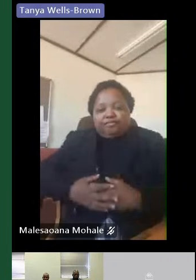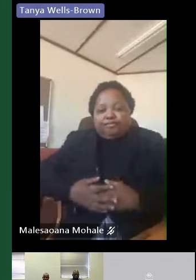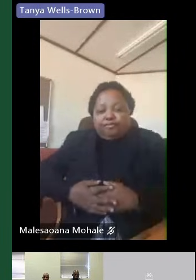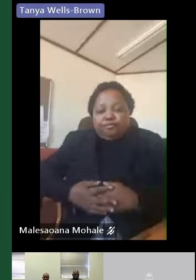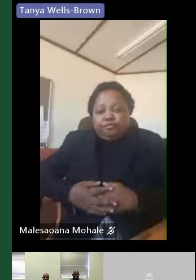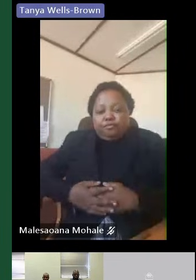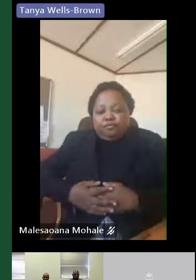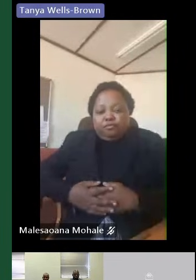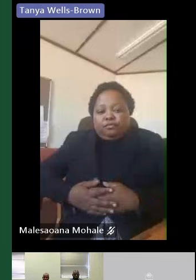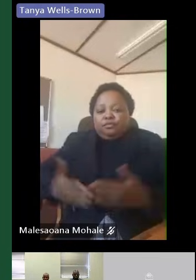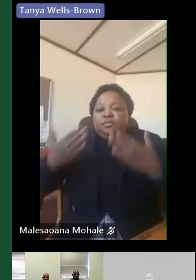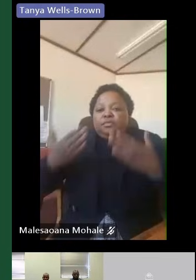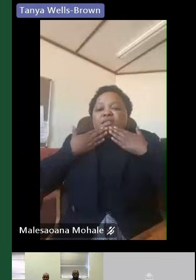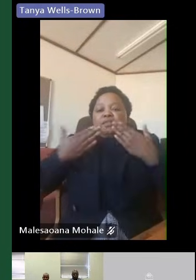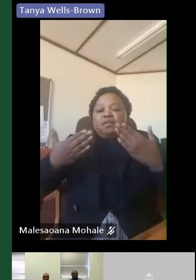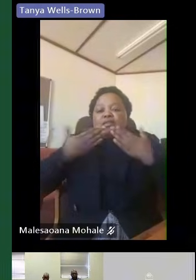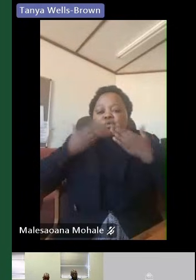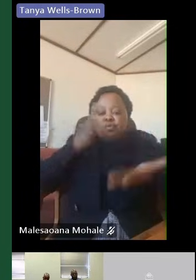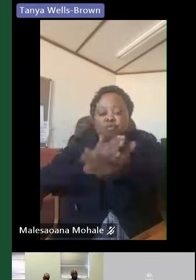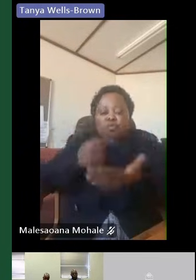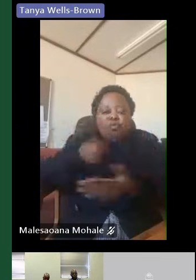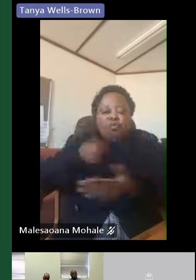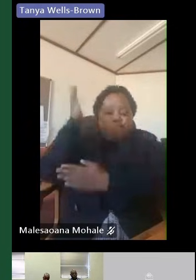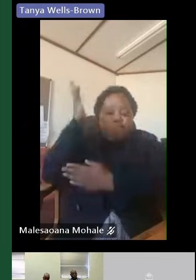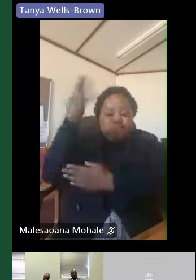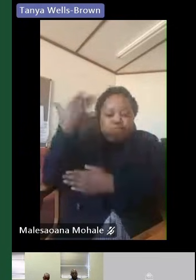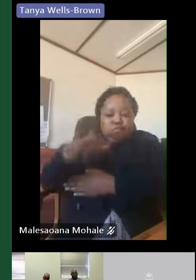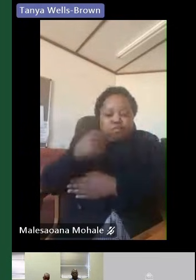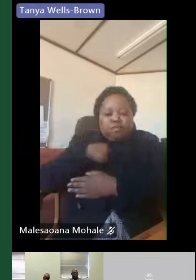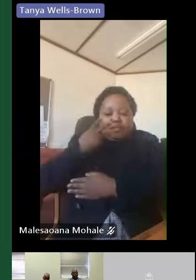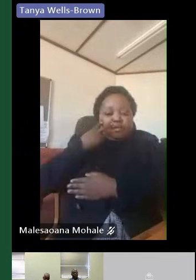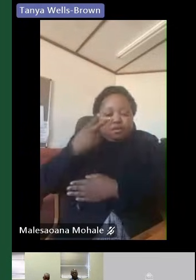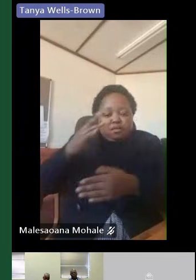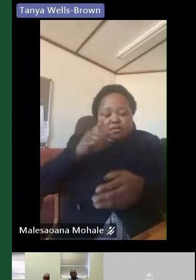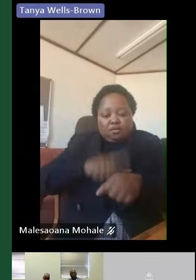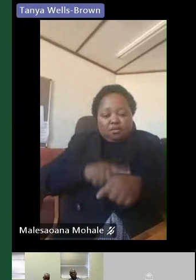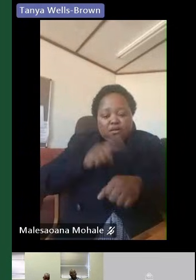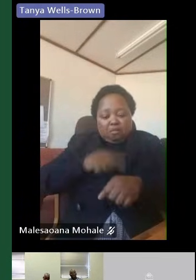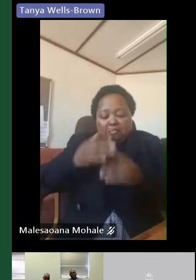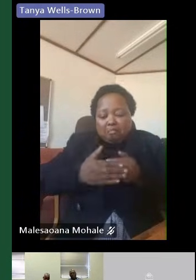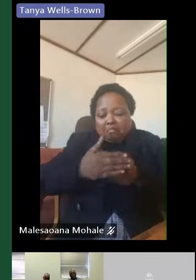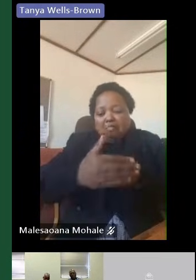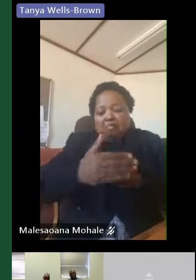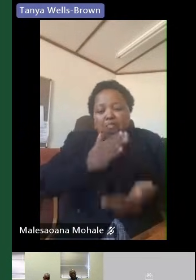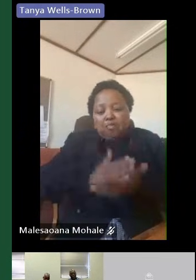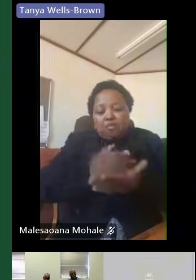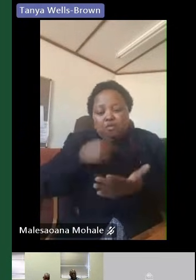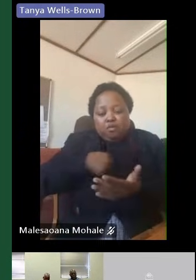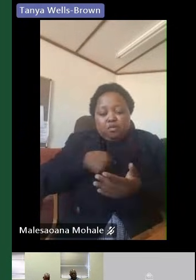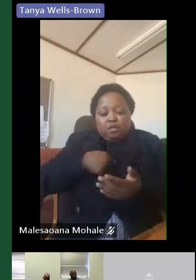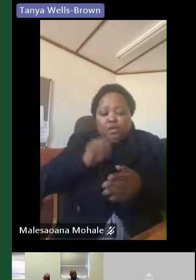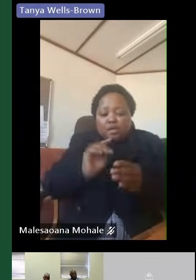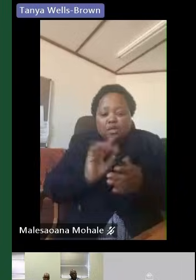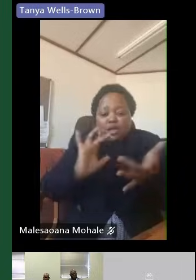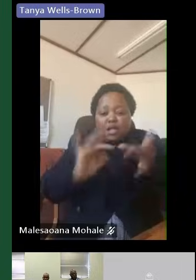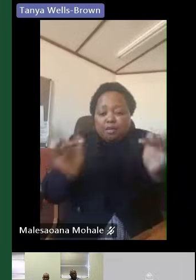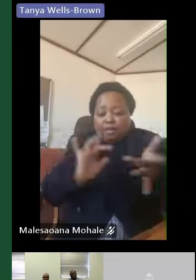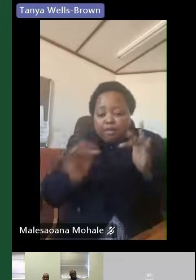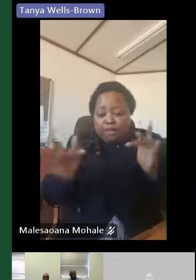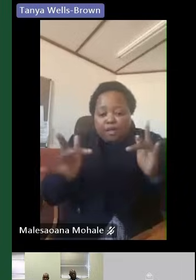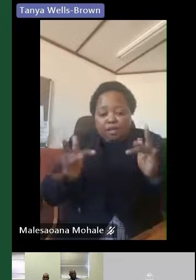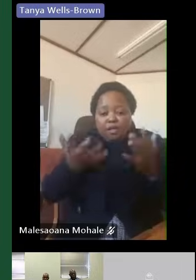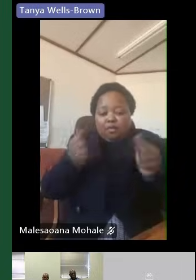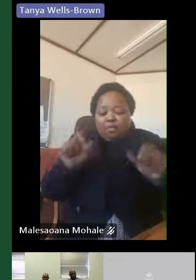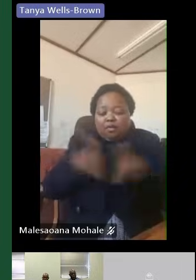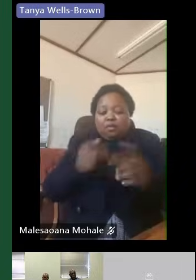Thank you. That is the end of my presentation. I realise I went over time. I have my email addresses here. You will receive the presentation.